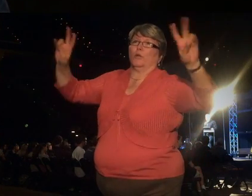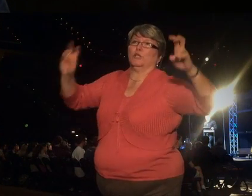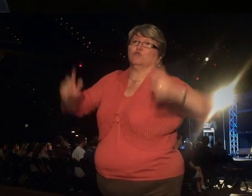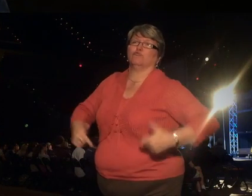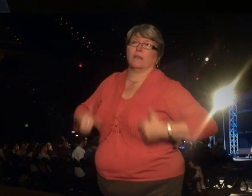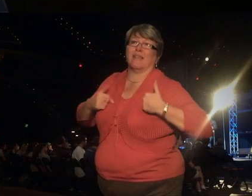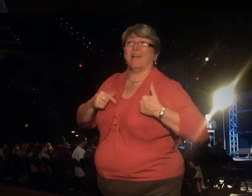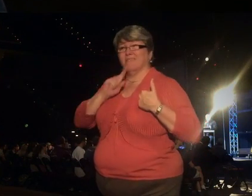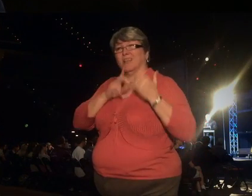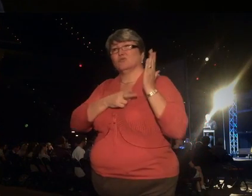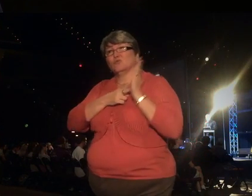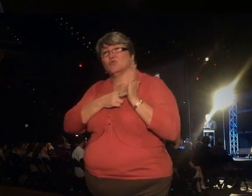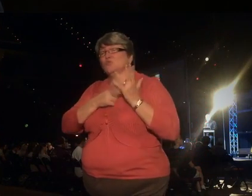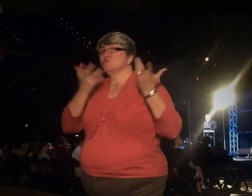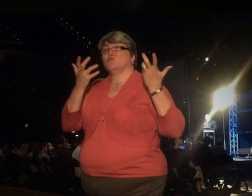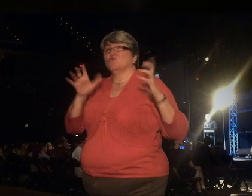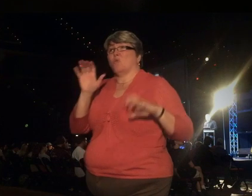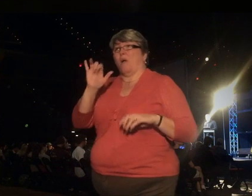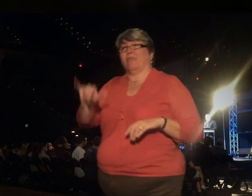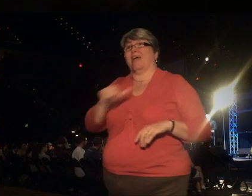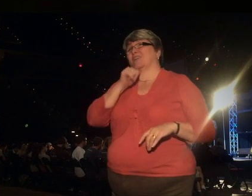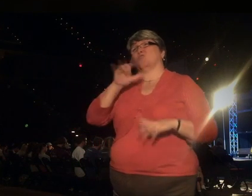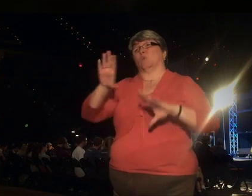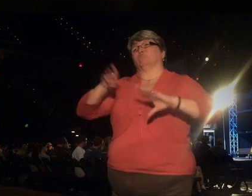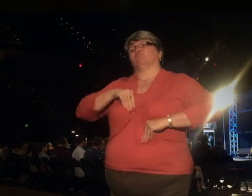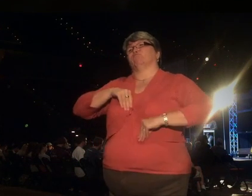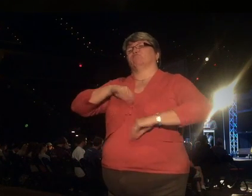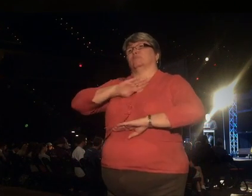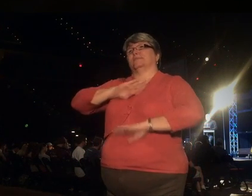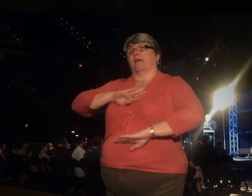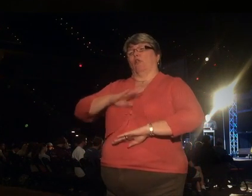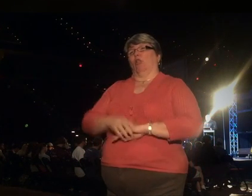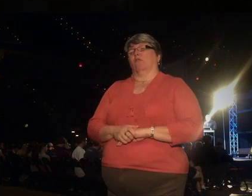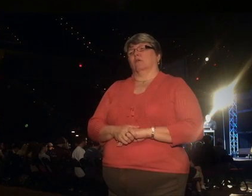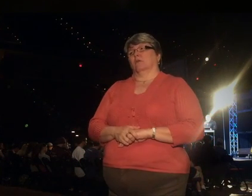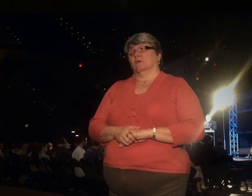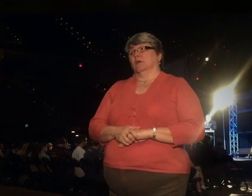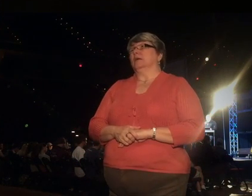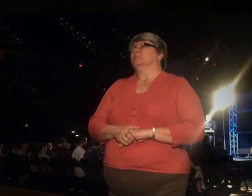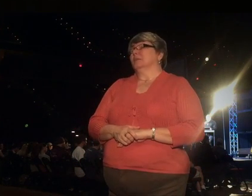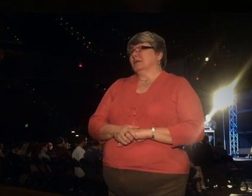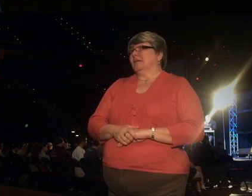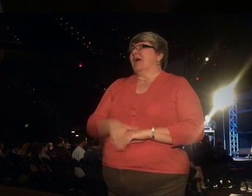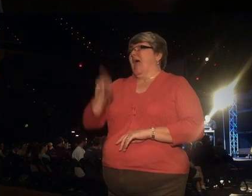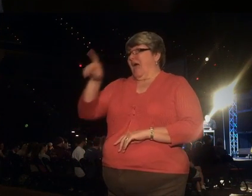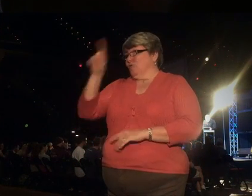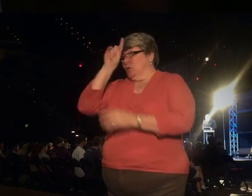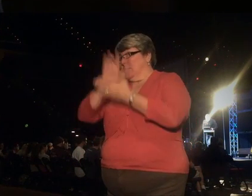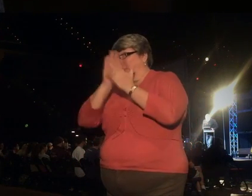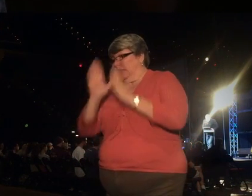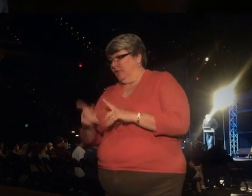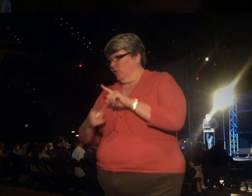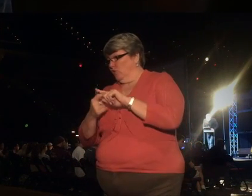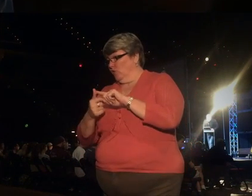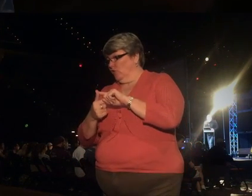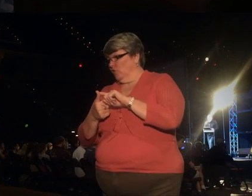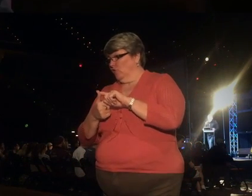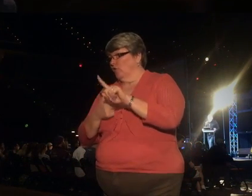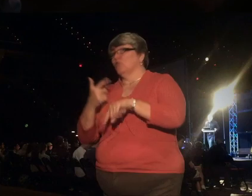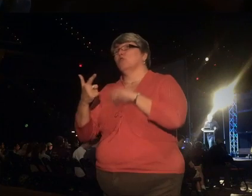true. You don't want that. Don't settle. But not only do they have to be a believer in Christ, you